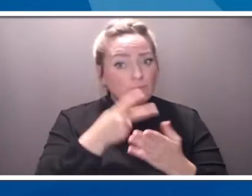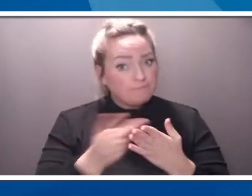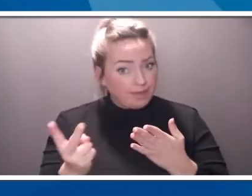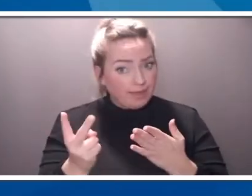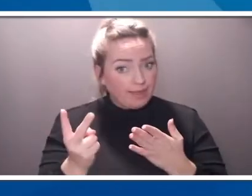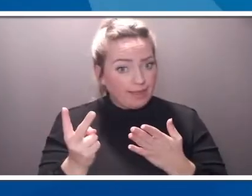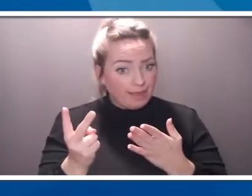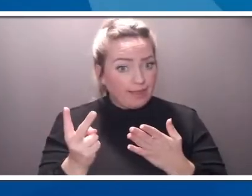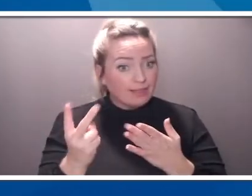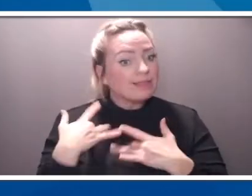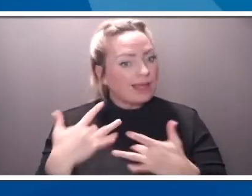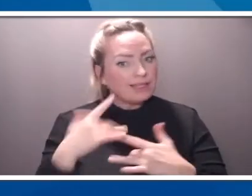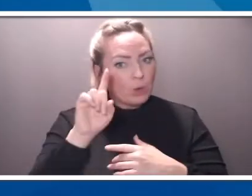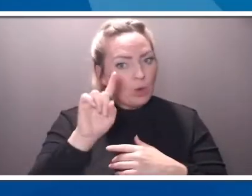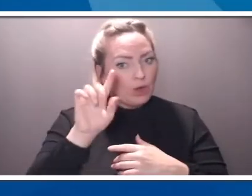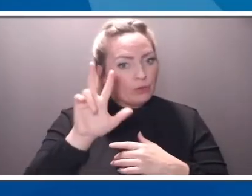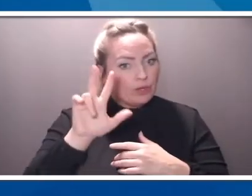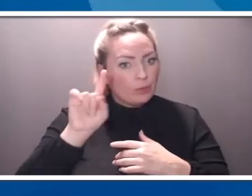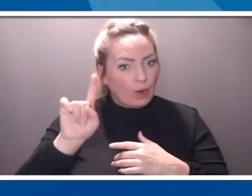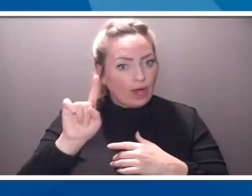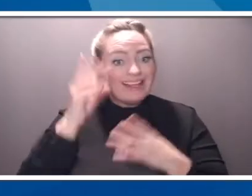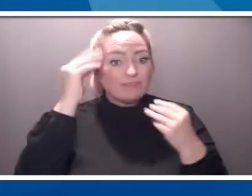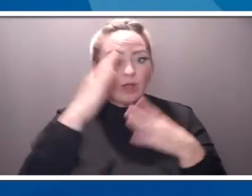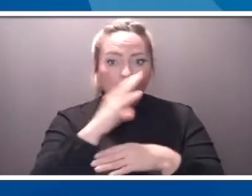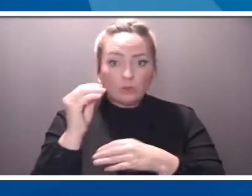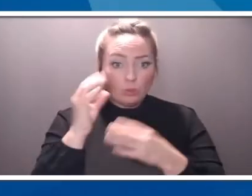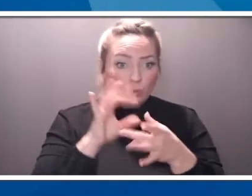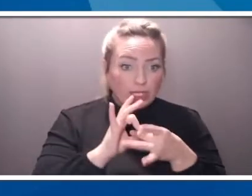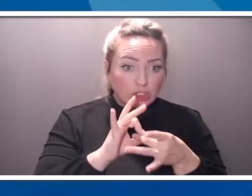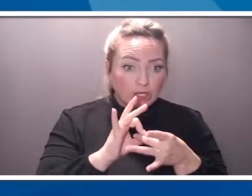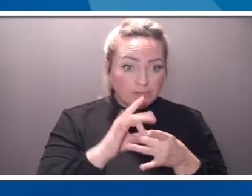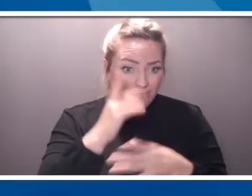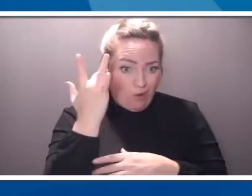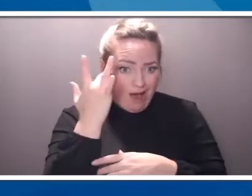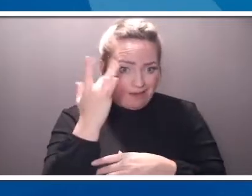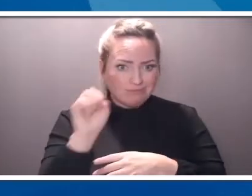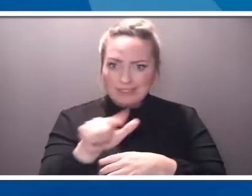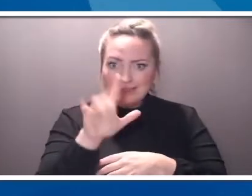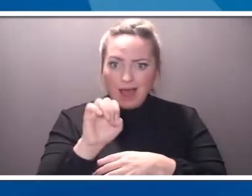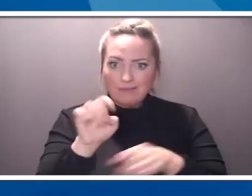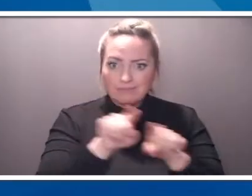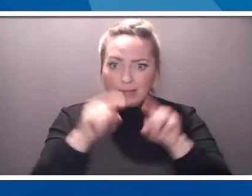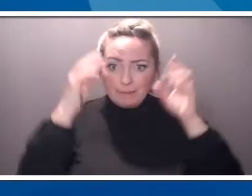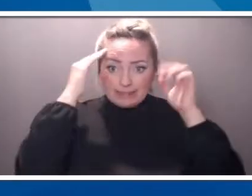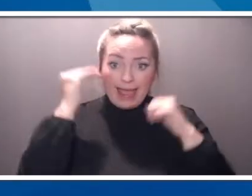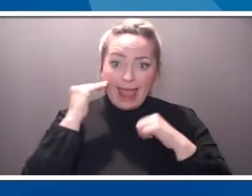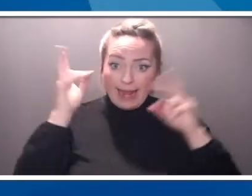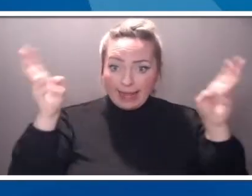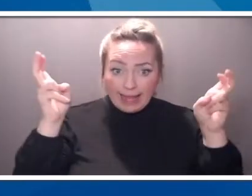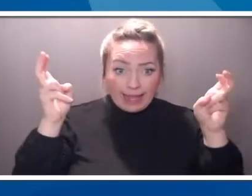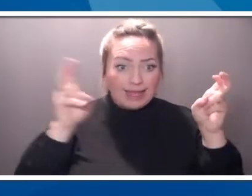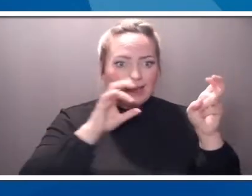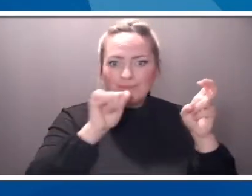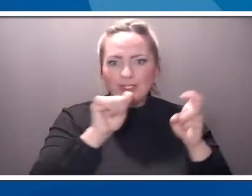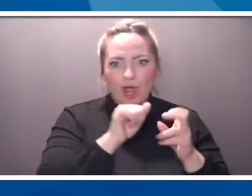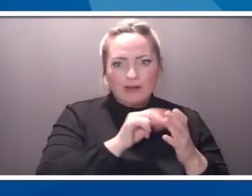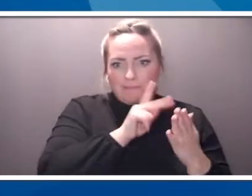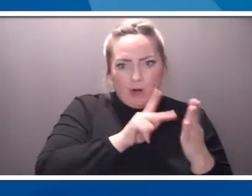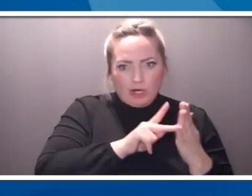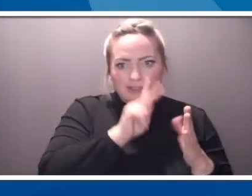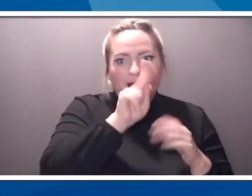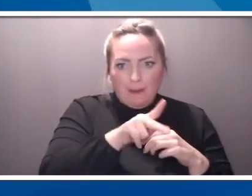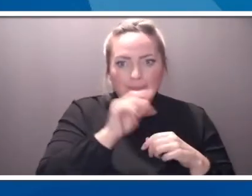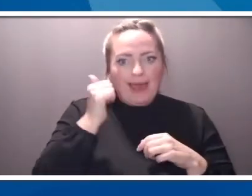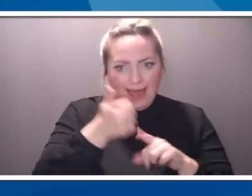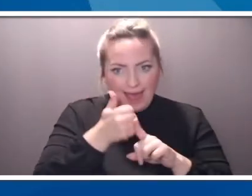topic. It will fail, likely, 131 info and relationships, because it's probably styled like a heading, but it's not